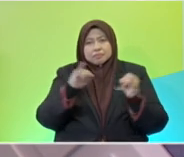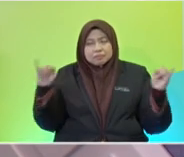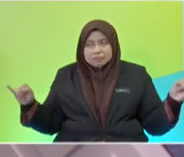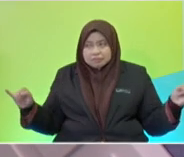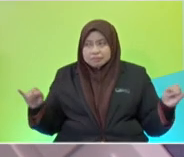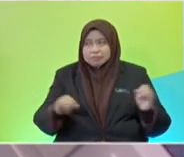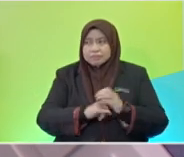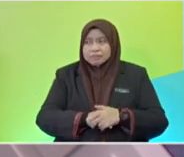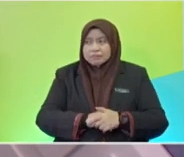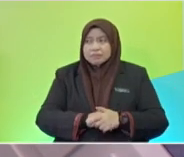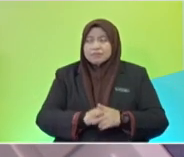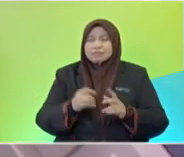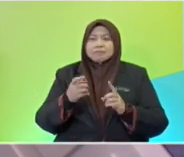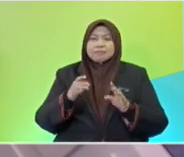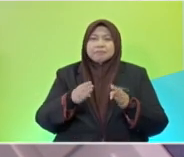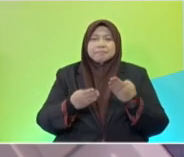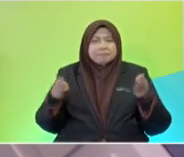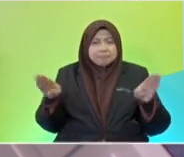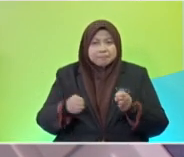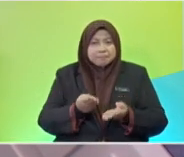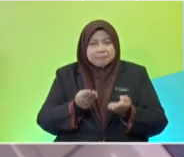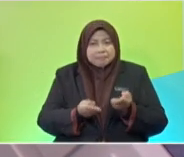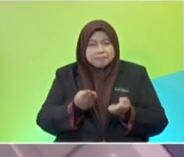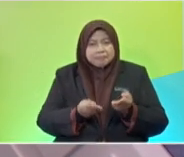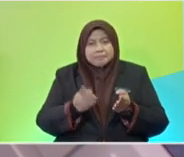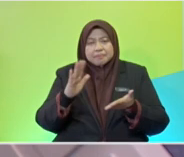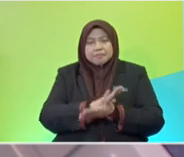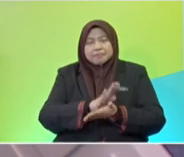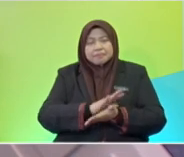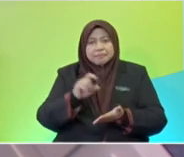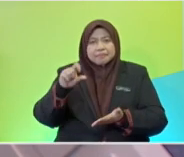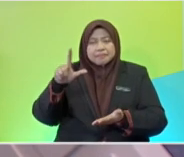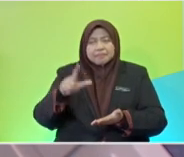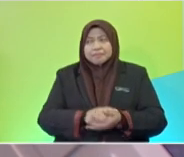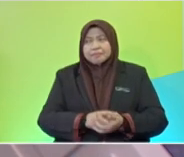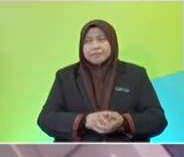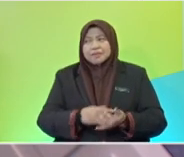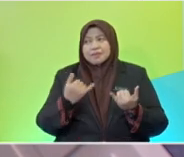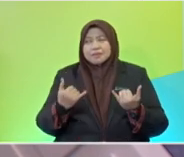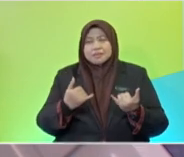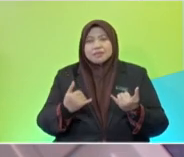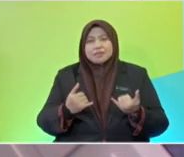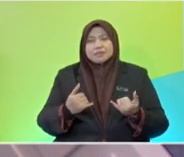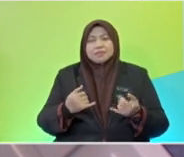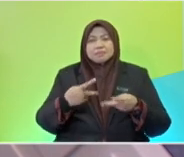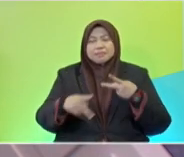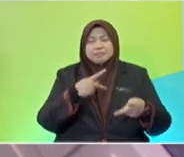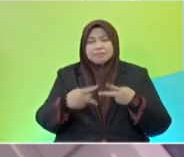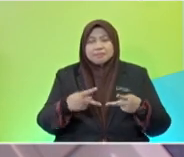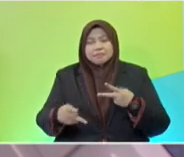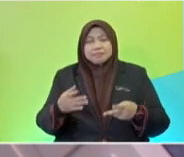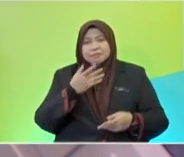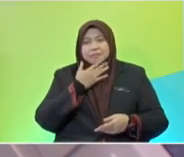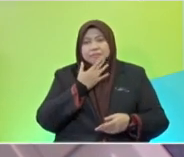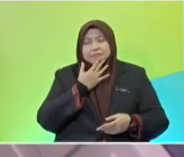clear compared to the thick paper. Yes. Okay, so we also have the colored plastic sheet, which is quite